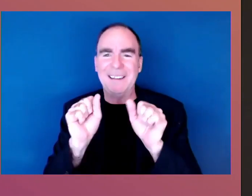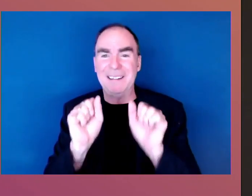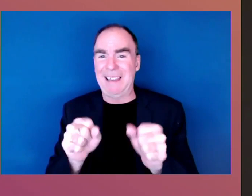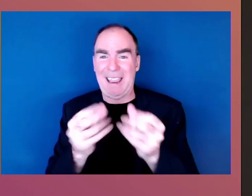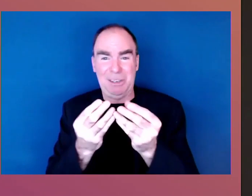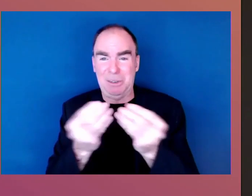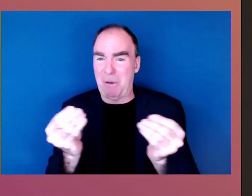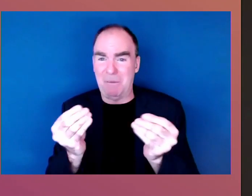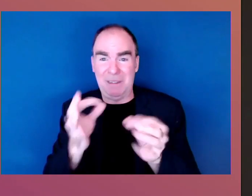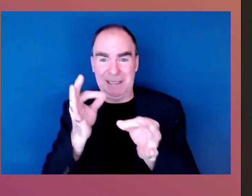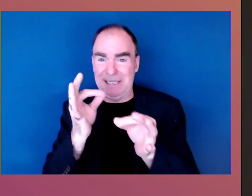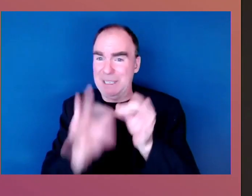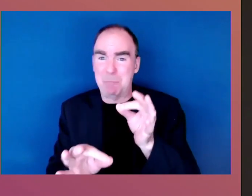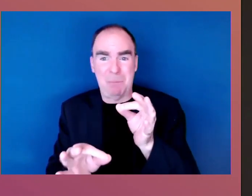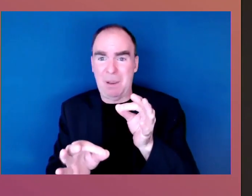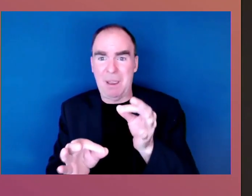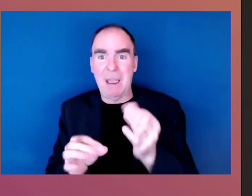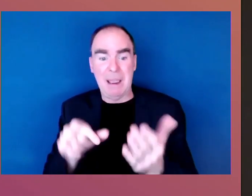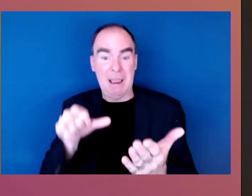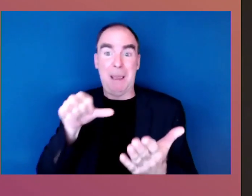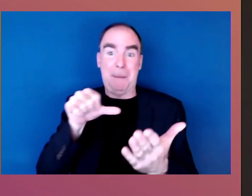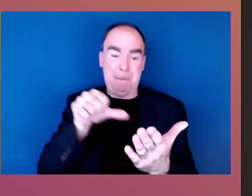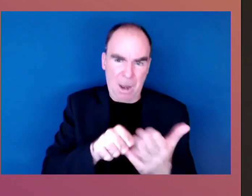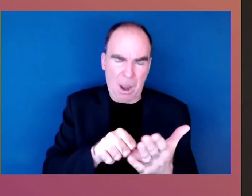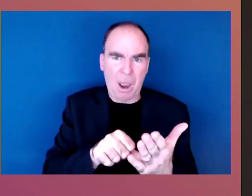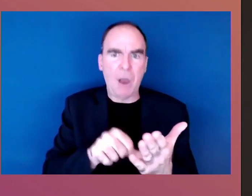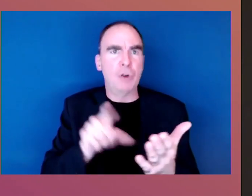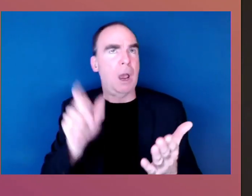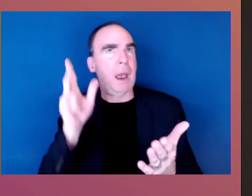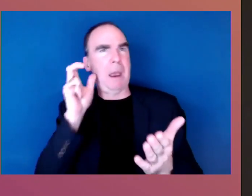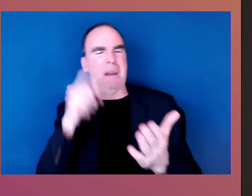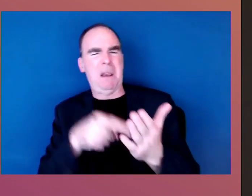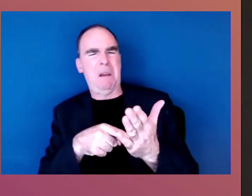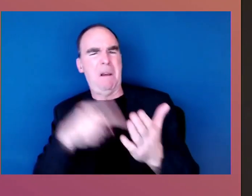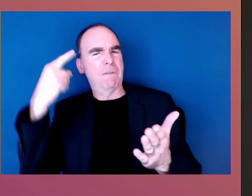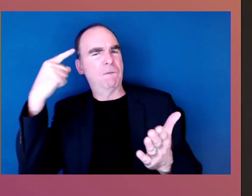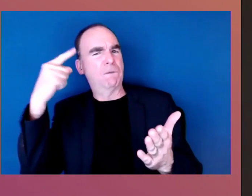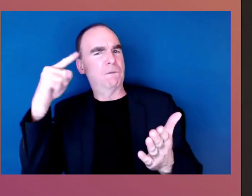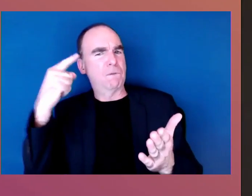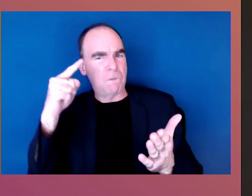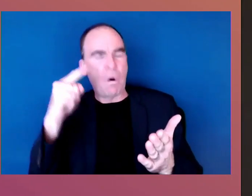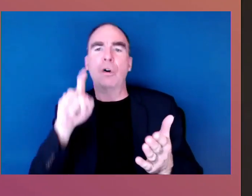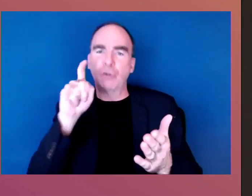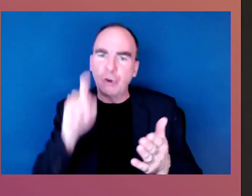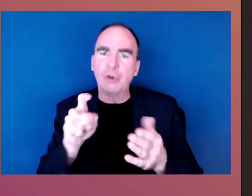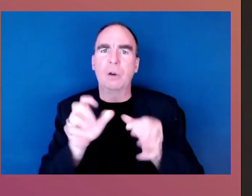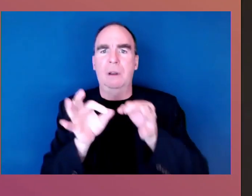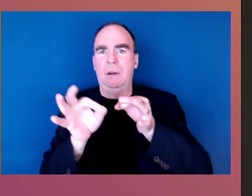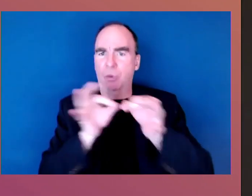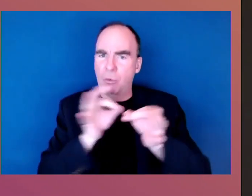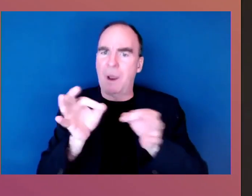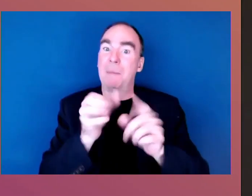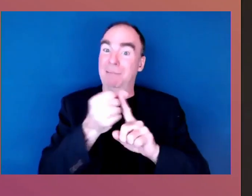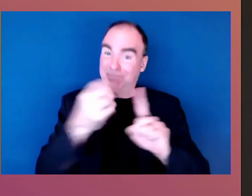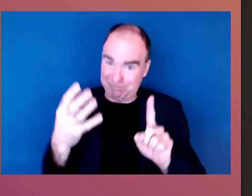be described with these buttons. Similarly, an issue on the web is that each image should